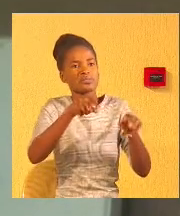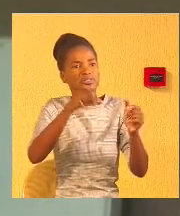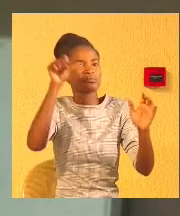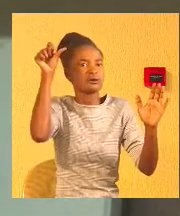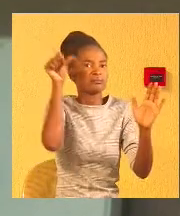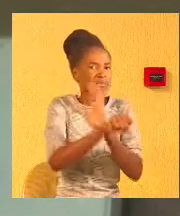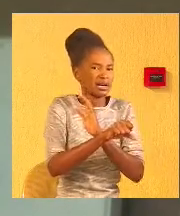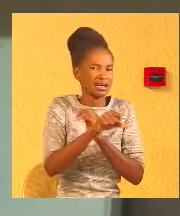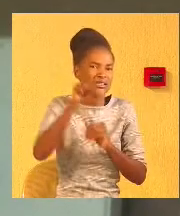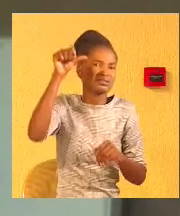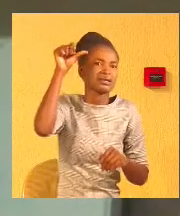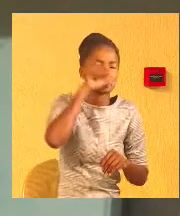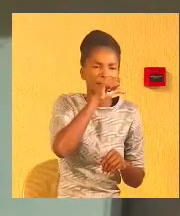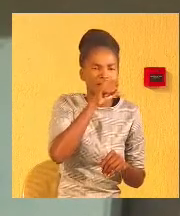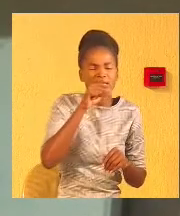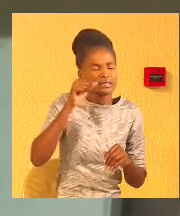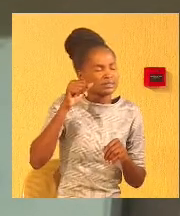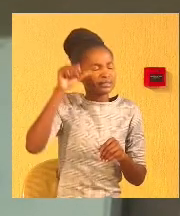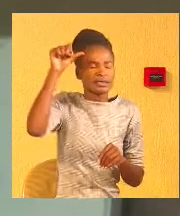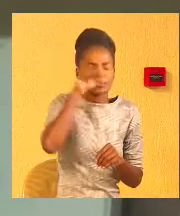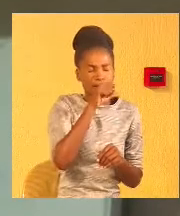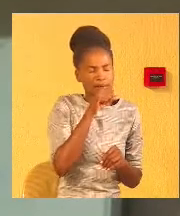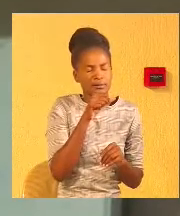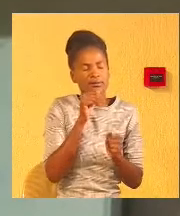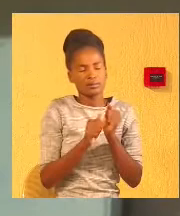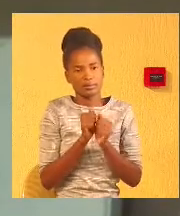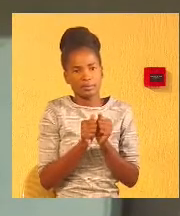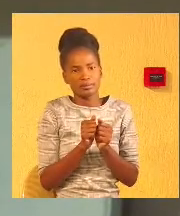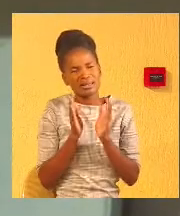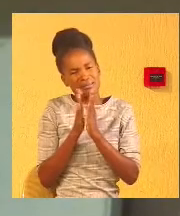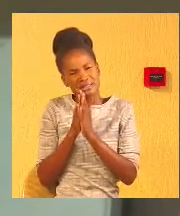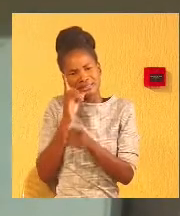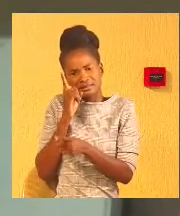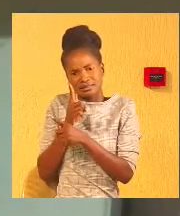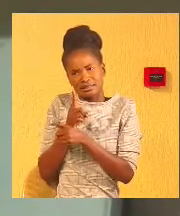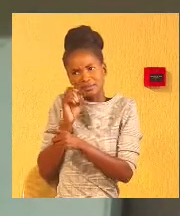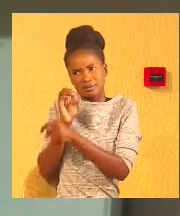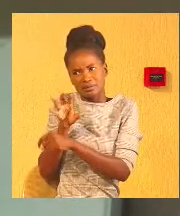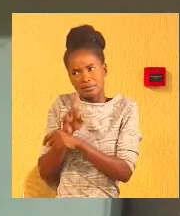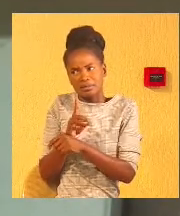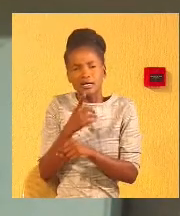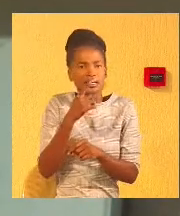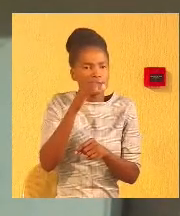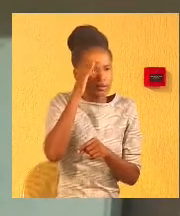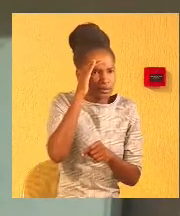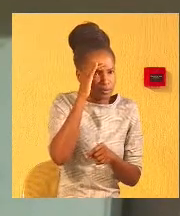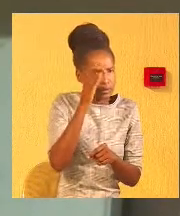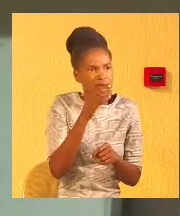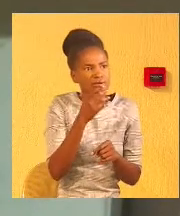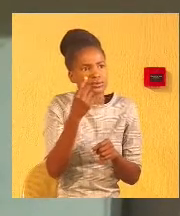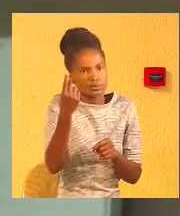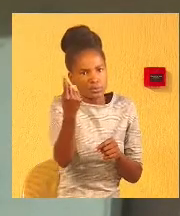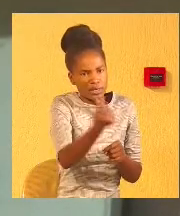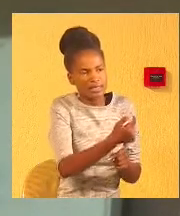want us to focus on, because if we are to assist our farmers, and not to give them